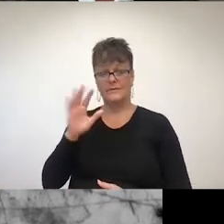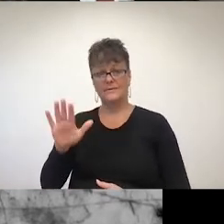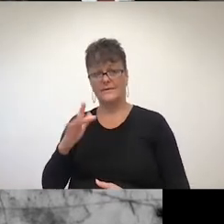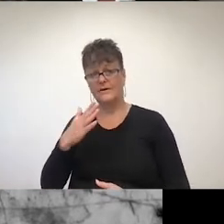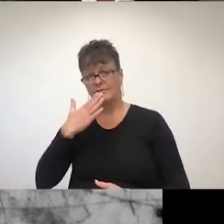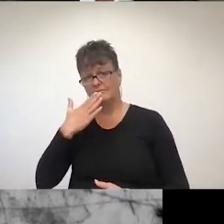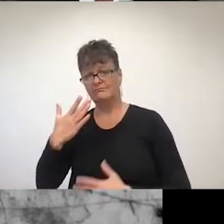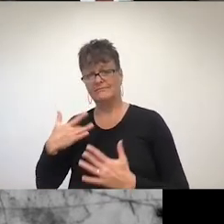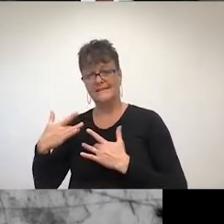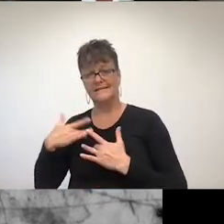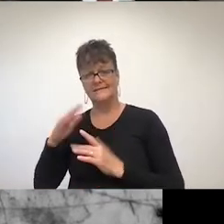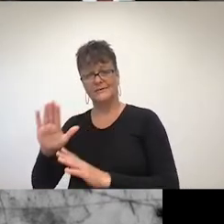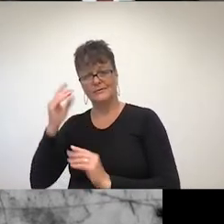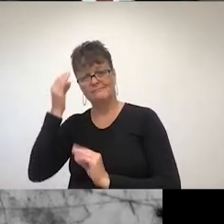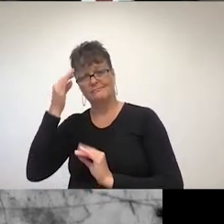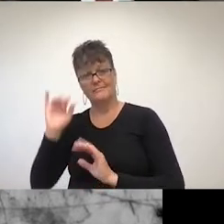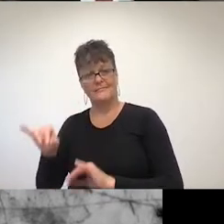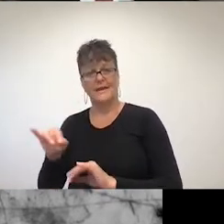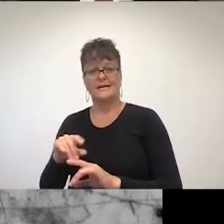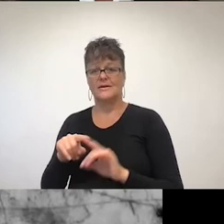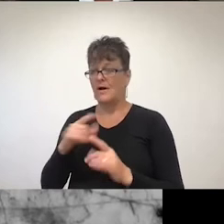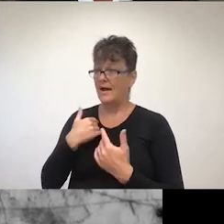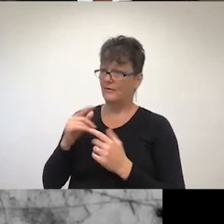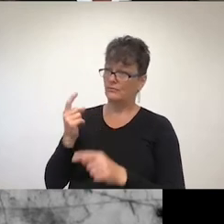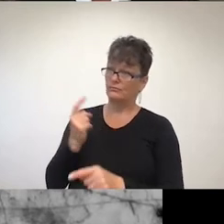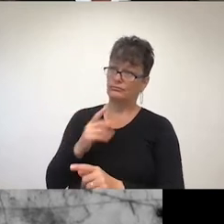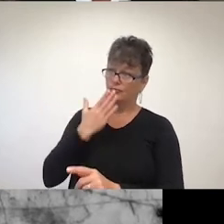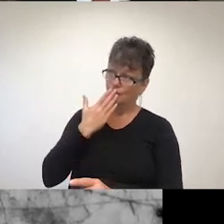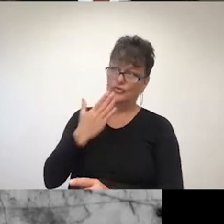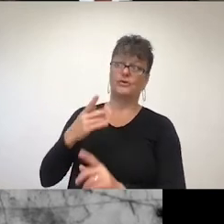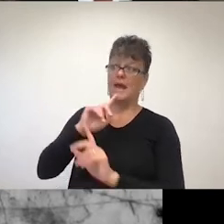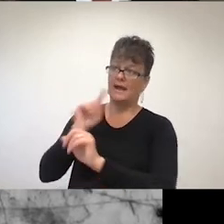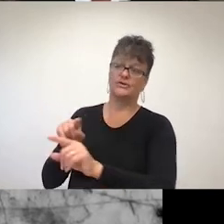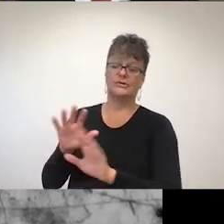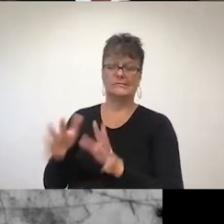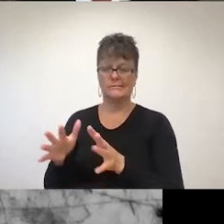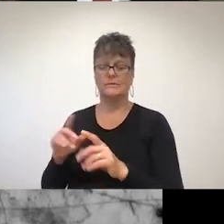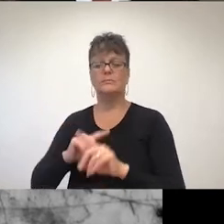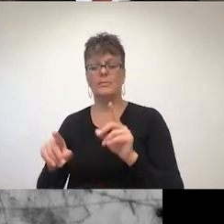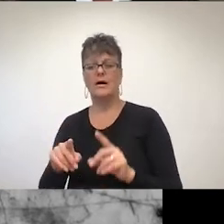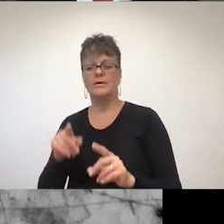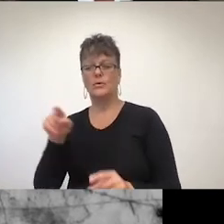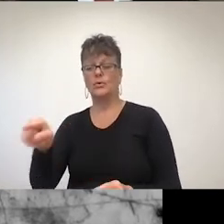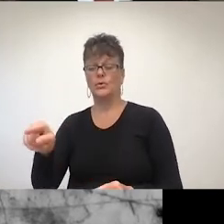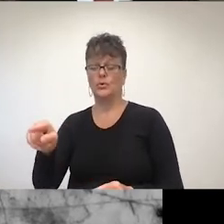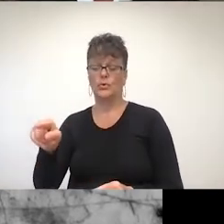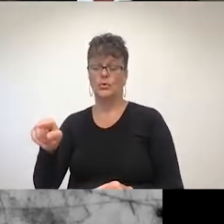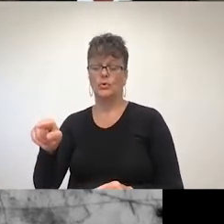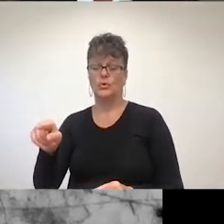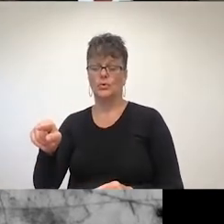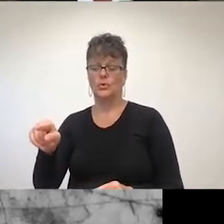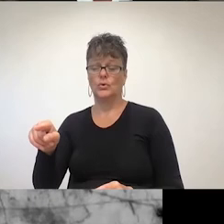I don't have a good example. I think you have raised, you know, awareness of the group. And I actually, you're inviting me